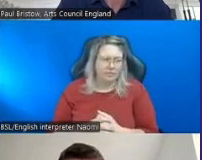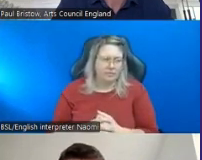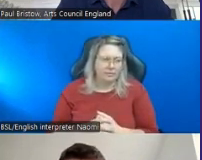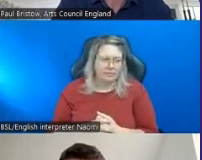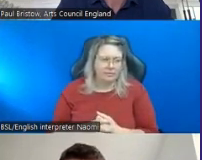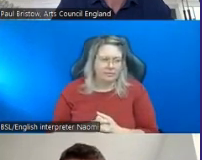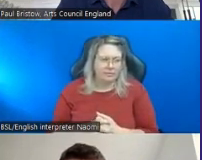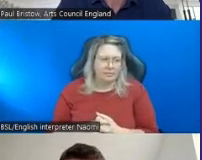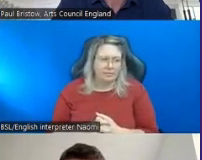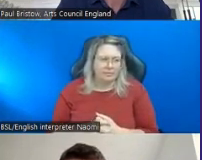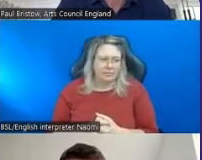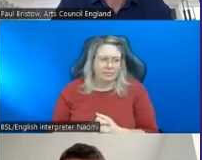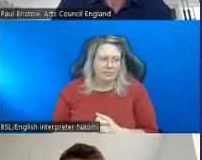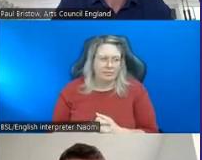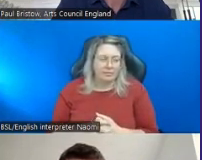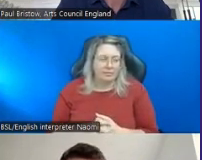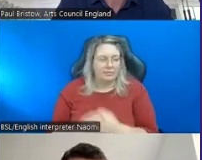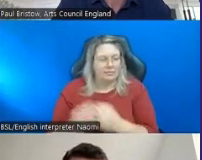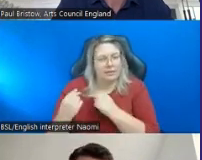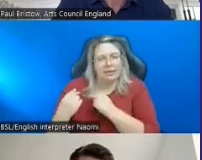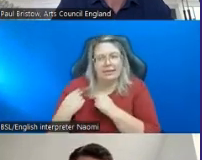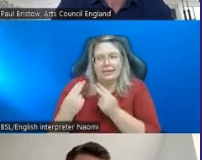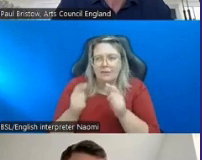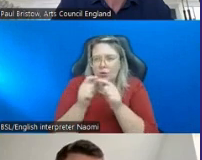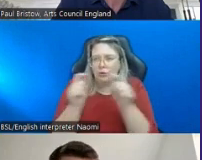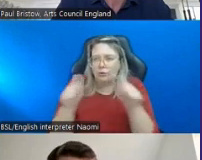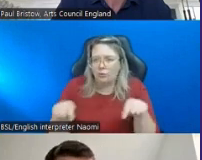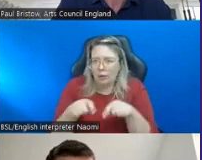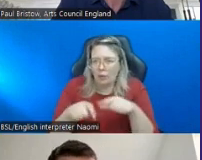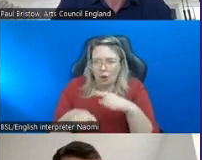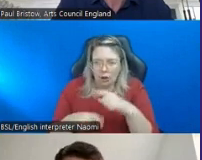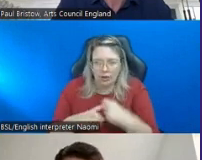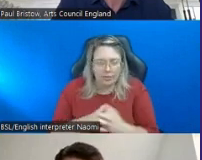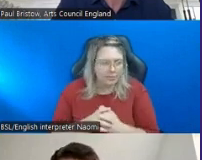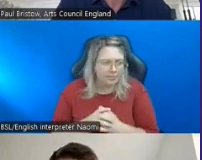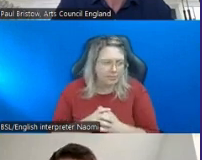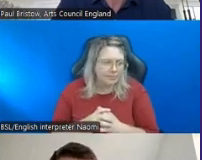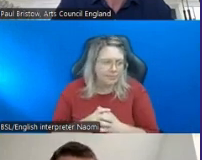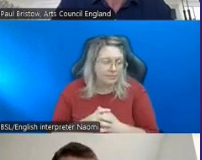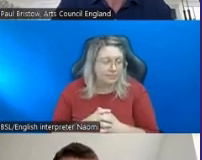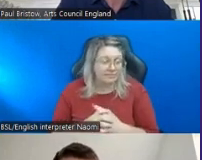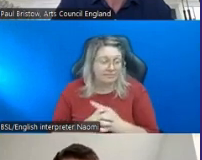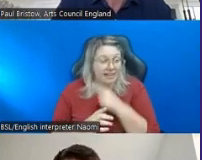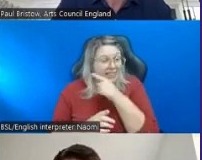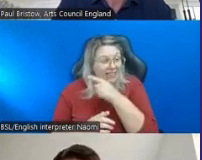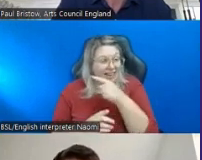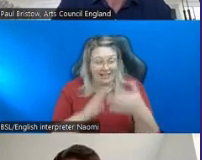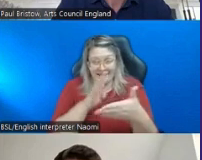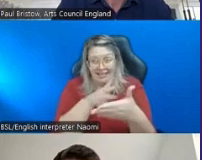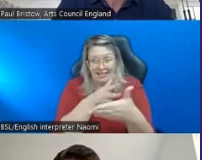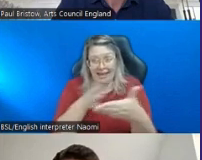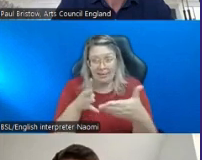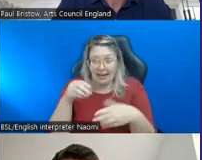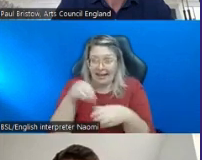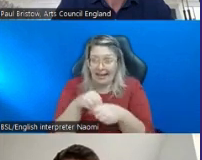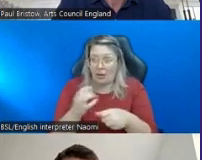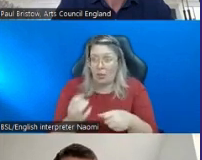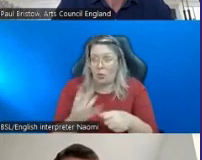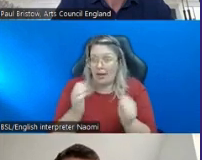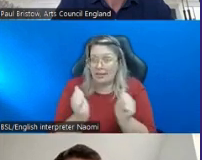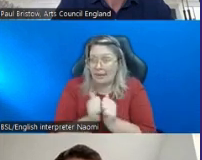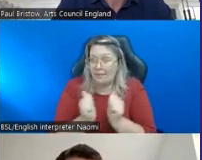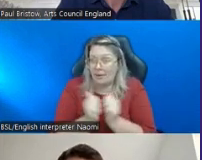So very quickly on the devolution framework. So this is a table that's set out in the actual white paper itself, which